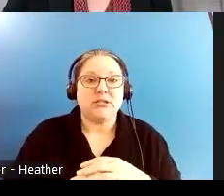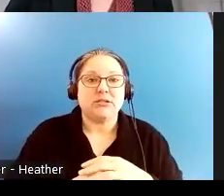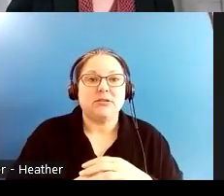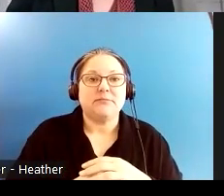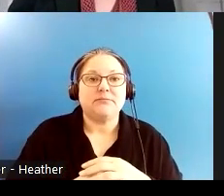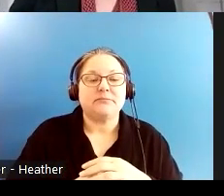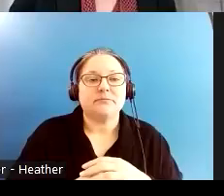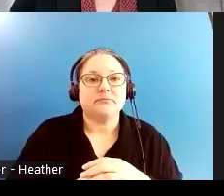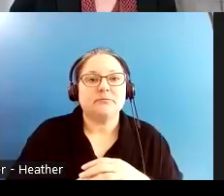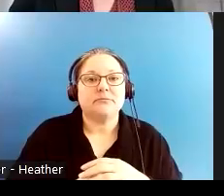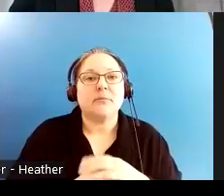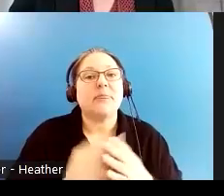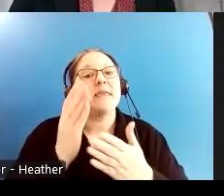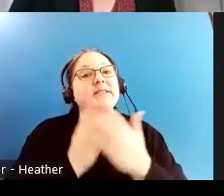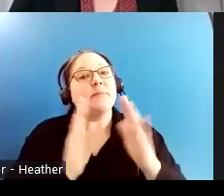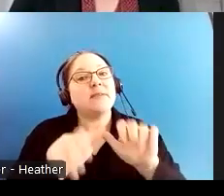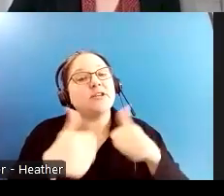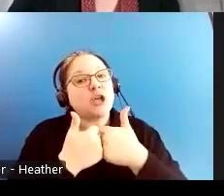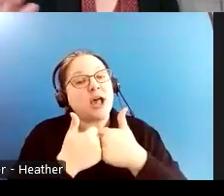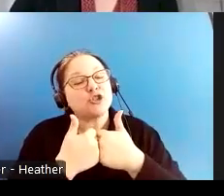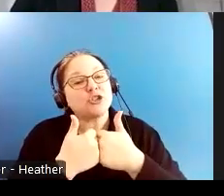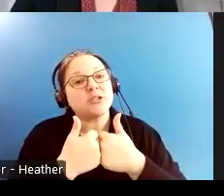And some of our challenges, a lot of times